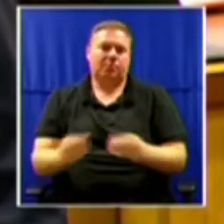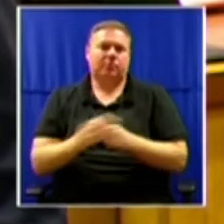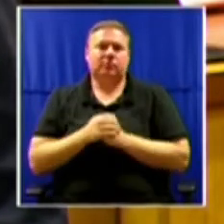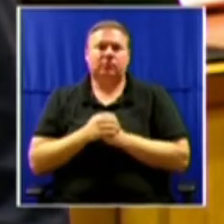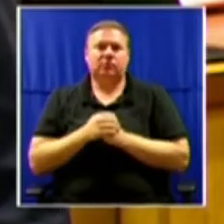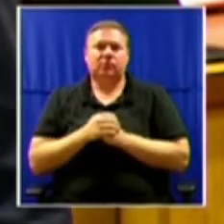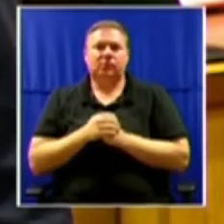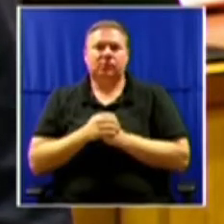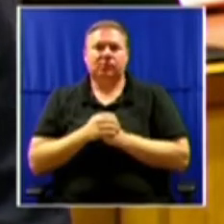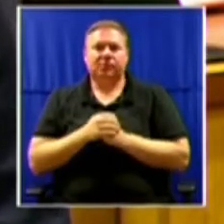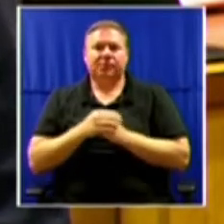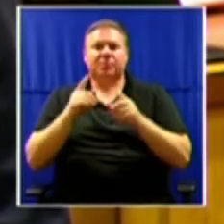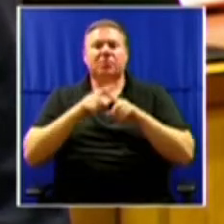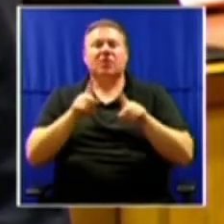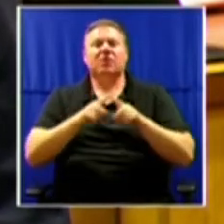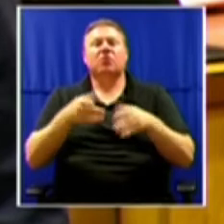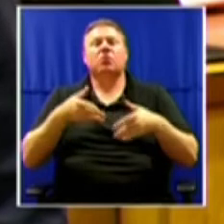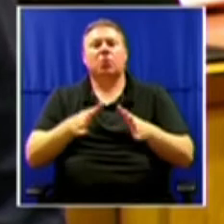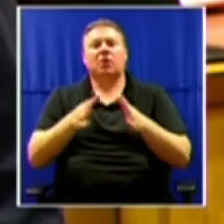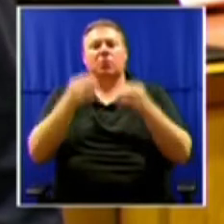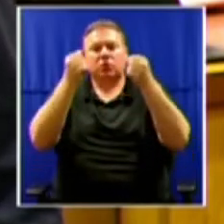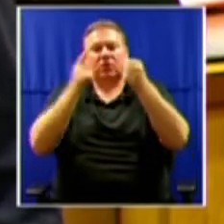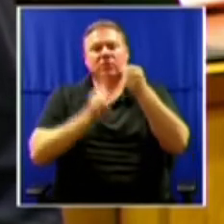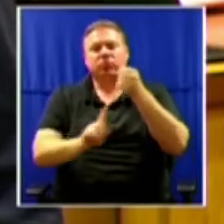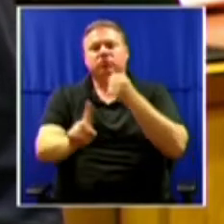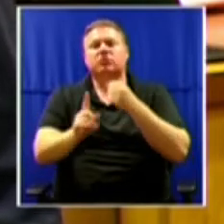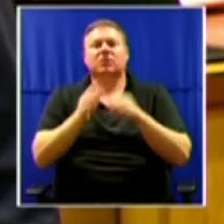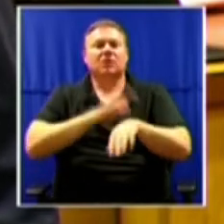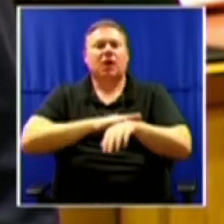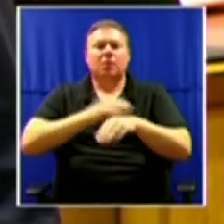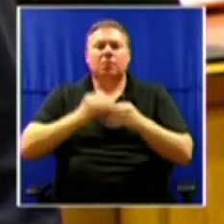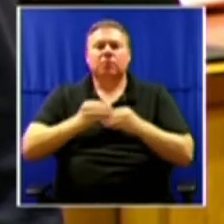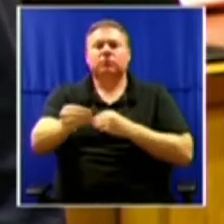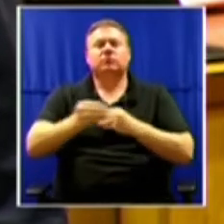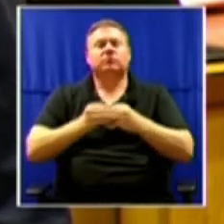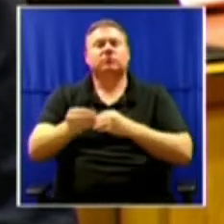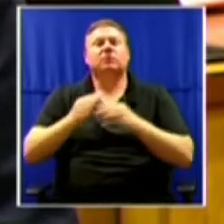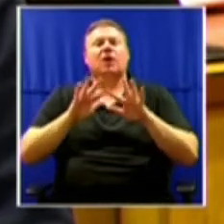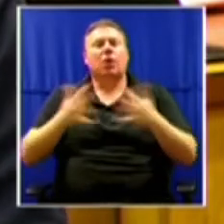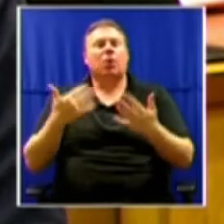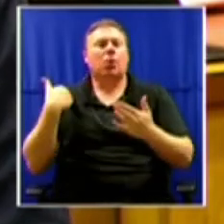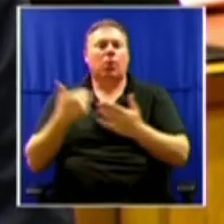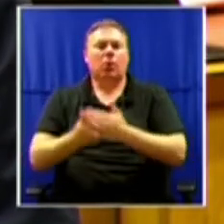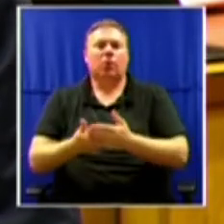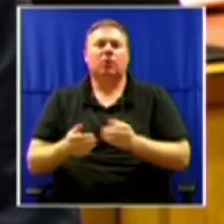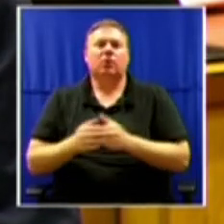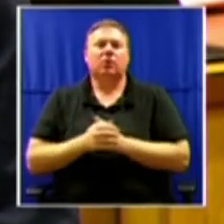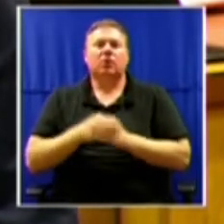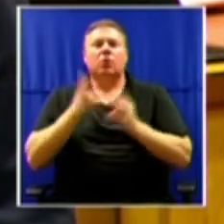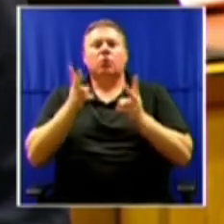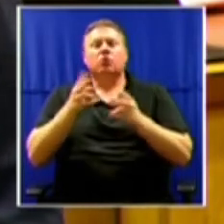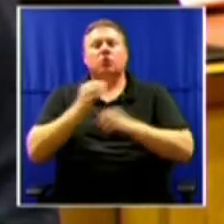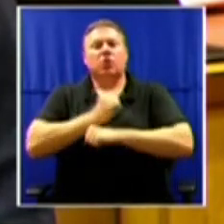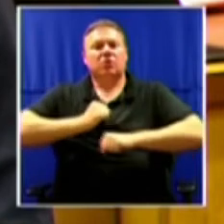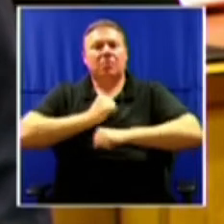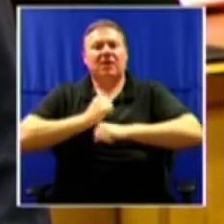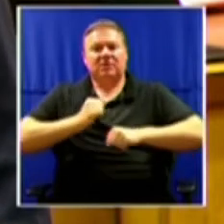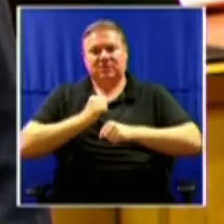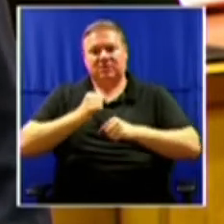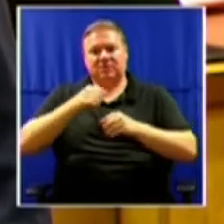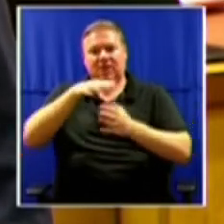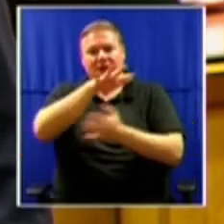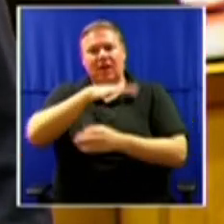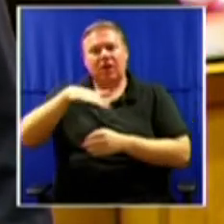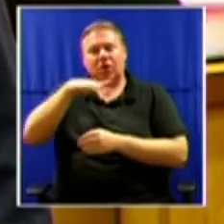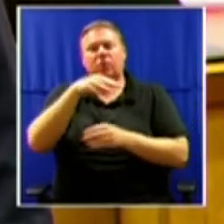of sentencing, and also to ensure that the space in our facilities is reserved for those hardened criminals.